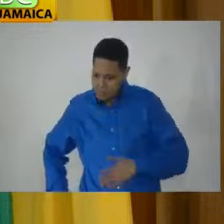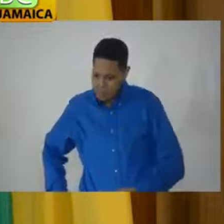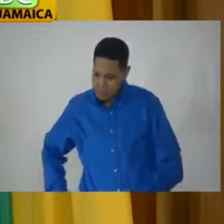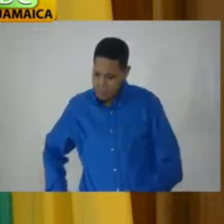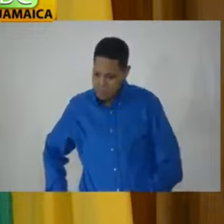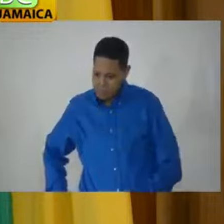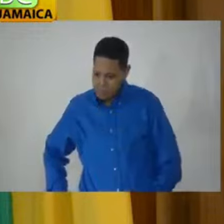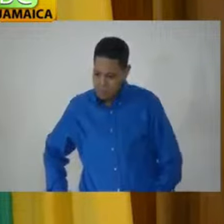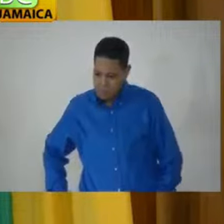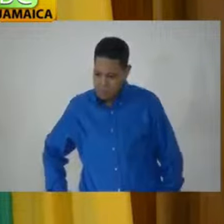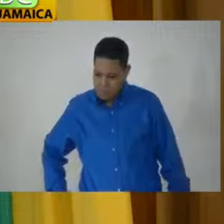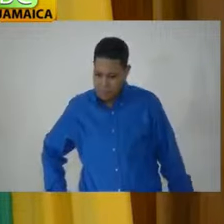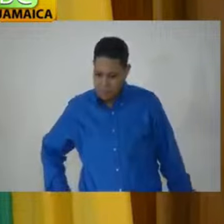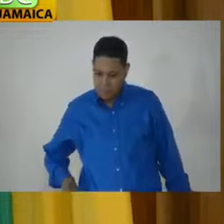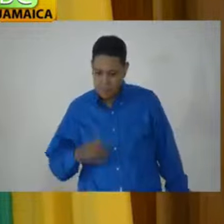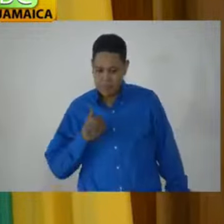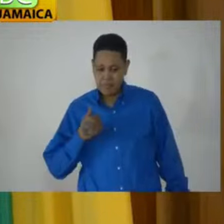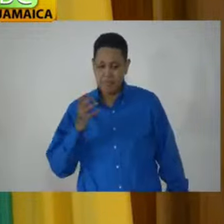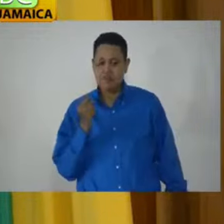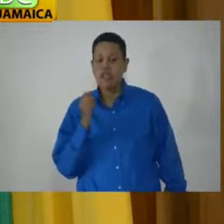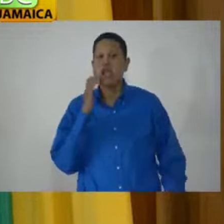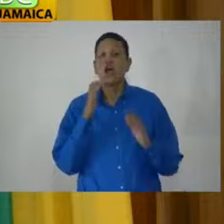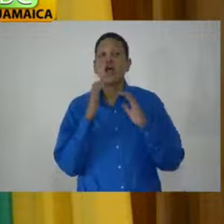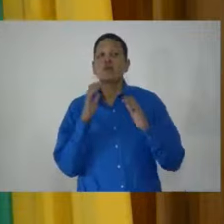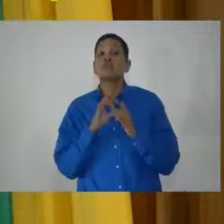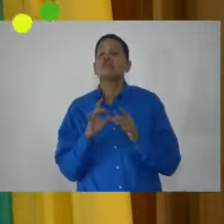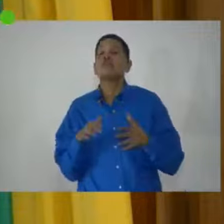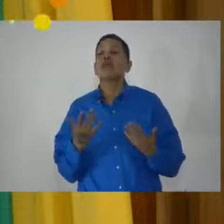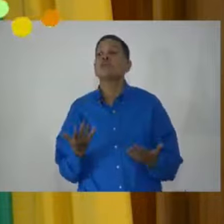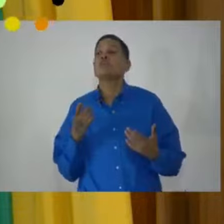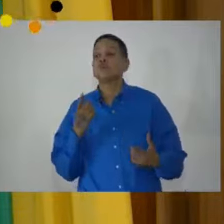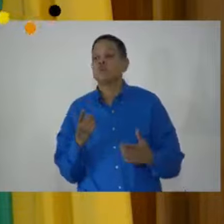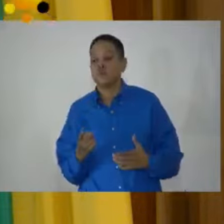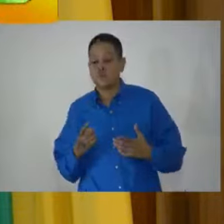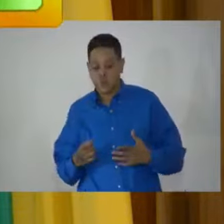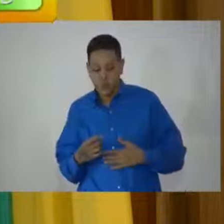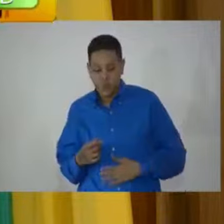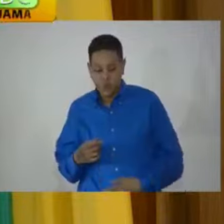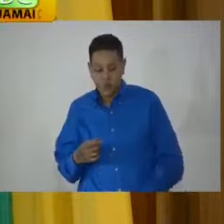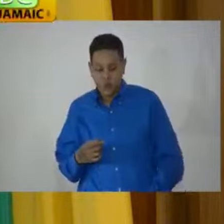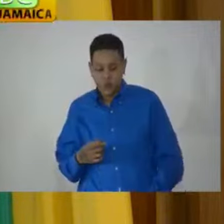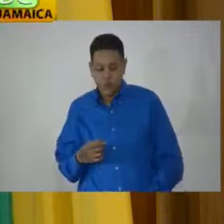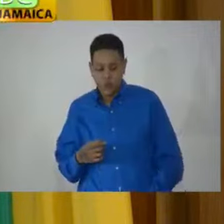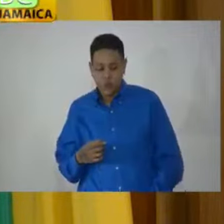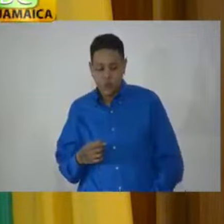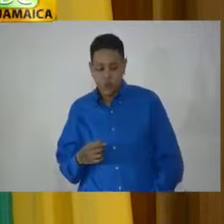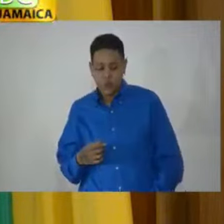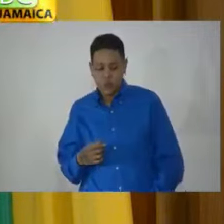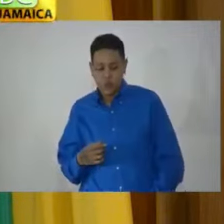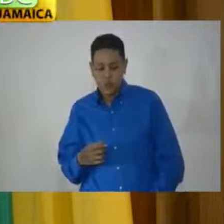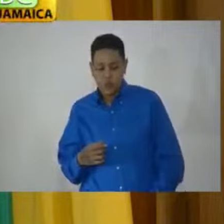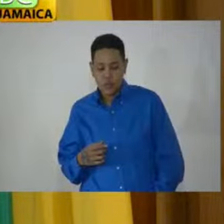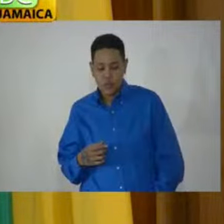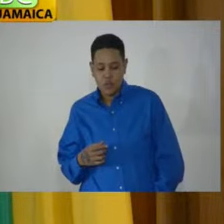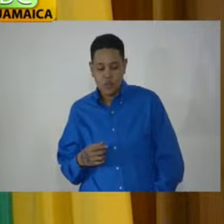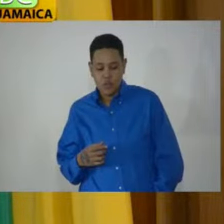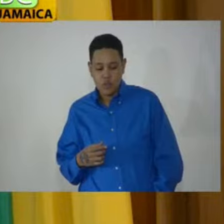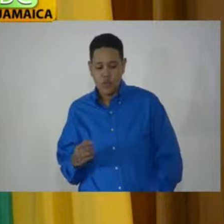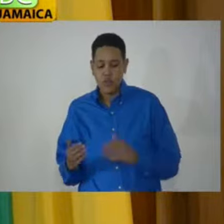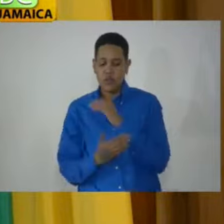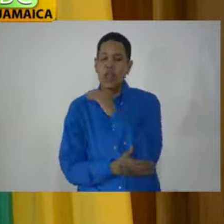we are in receipt of communication in respect of the National